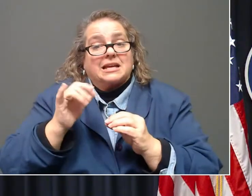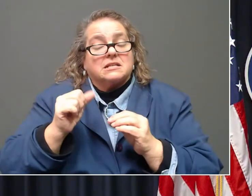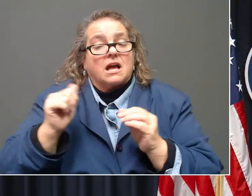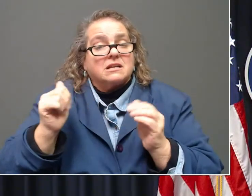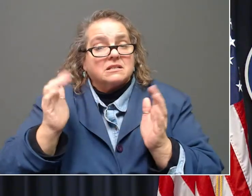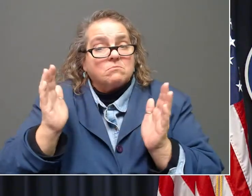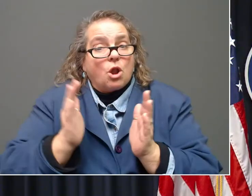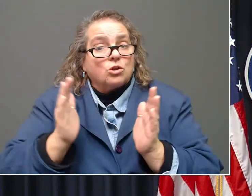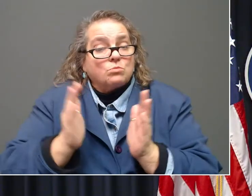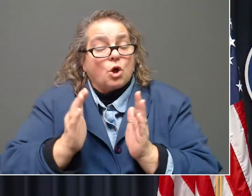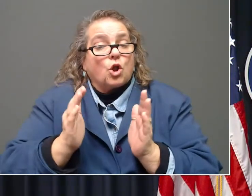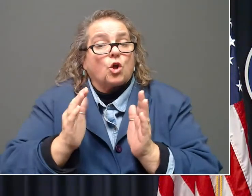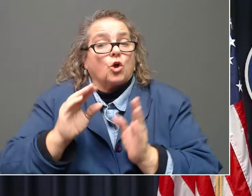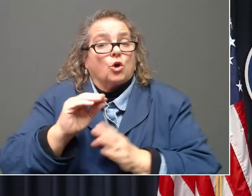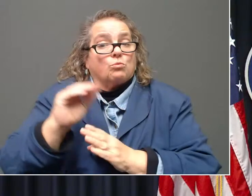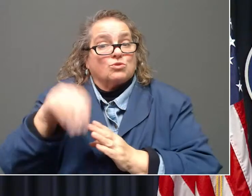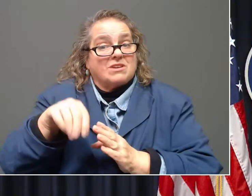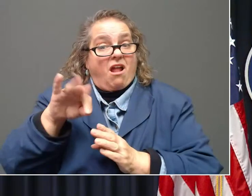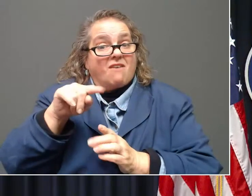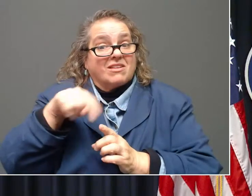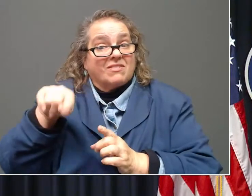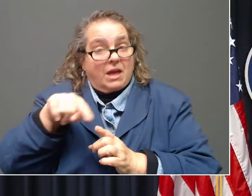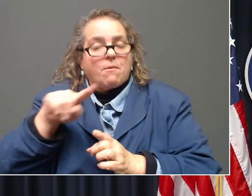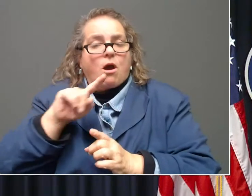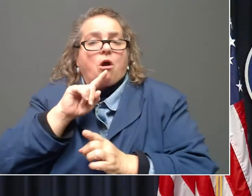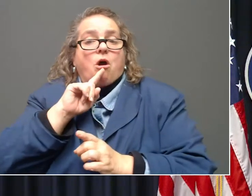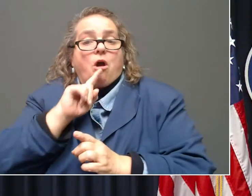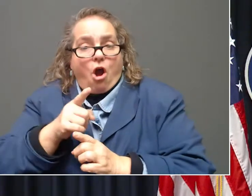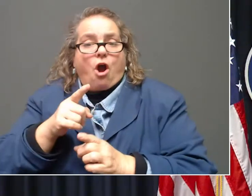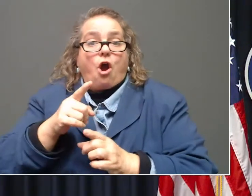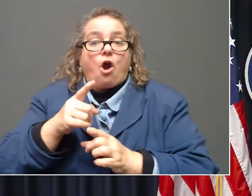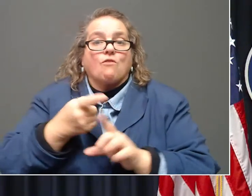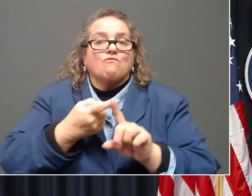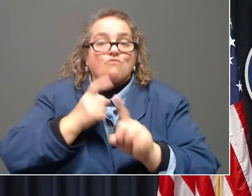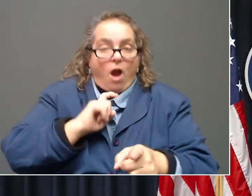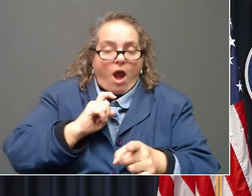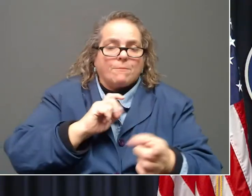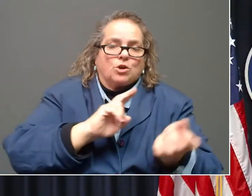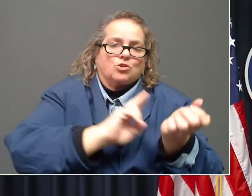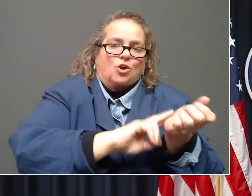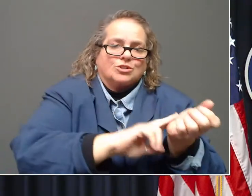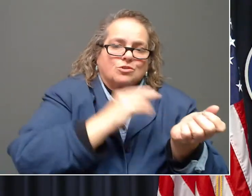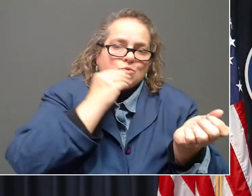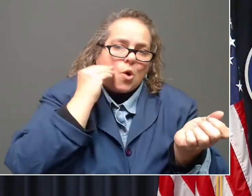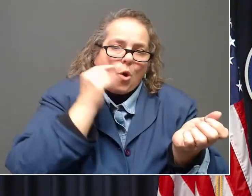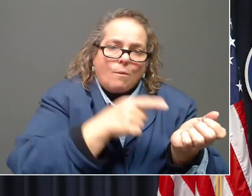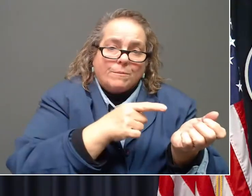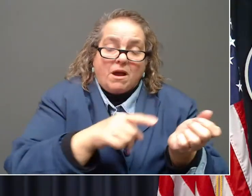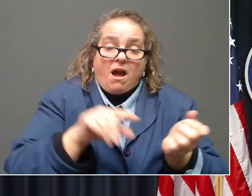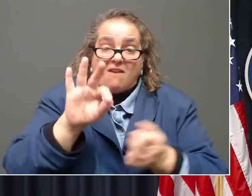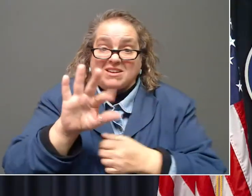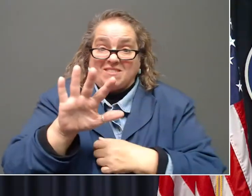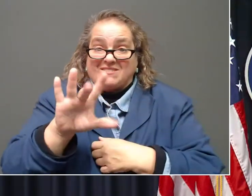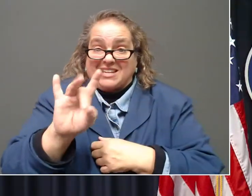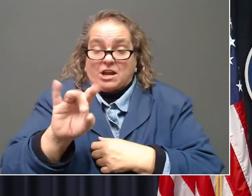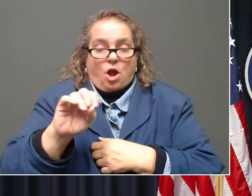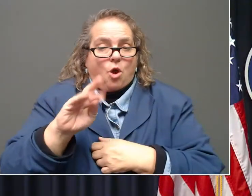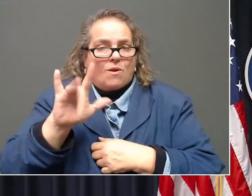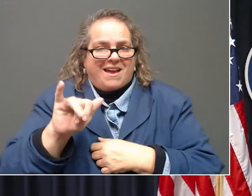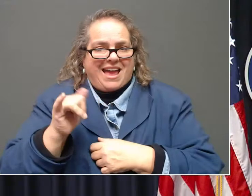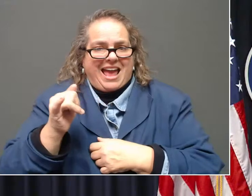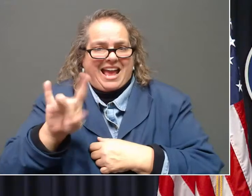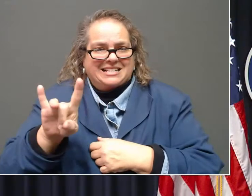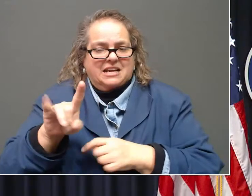kycovid19.ky.gov. But then there's our tough news in that today we're announcing 58